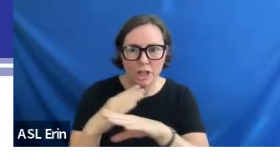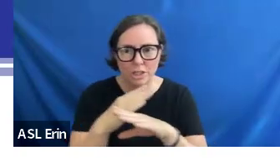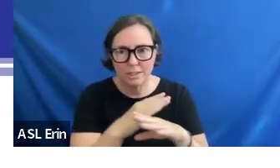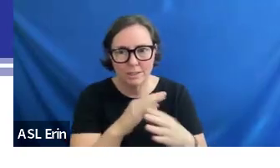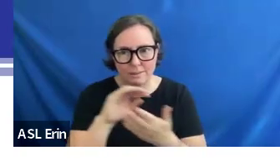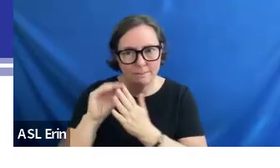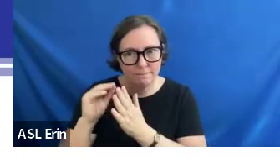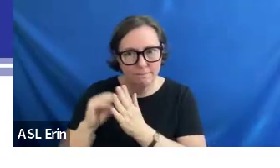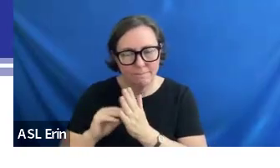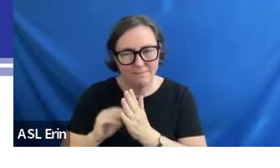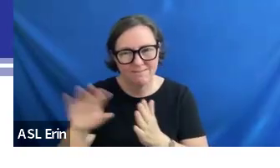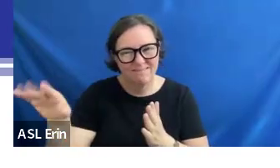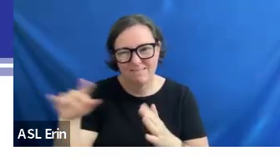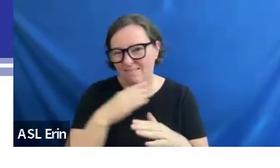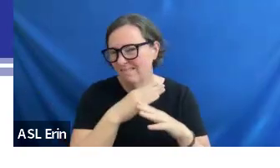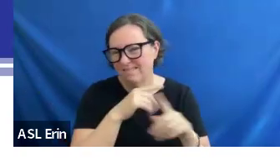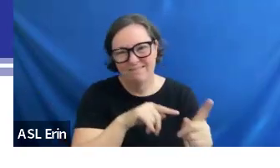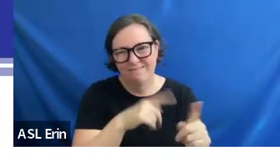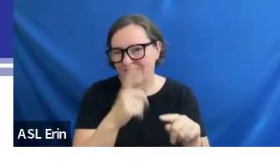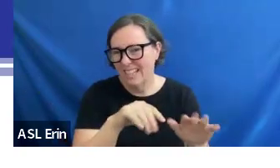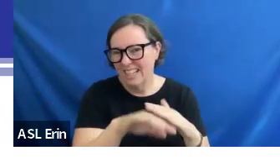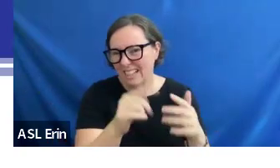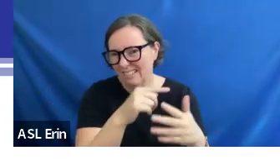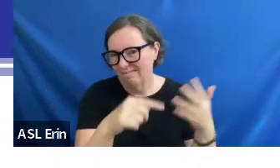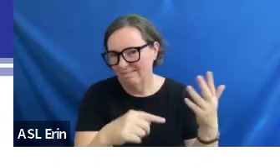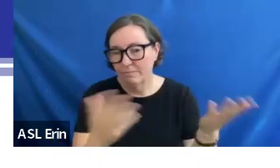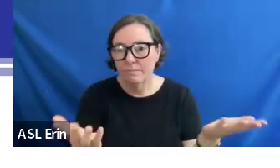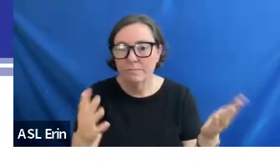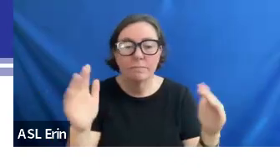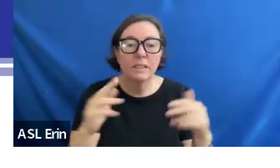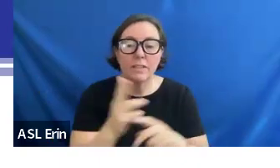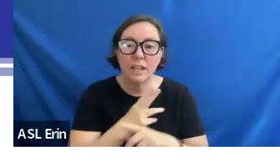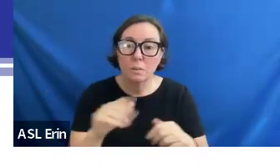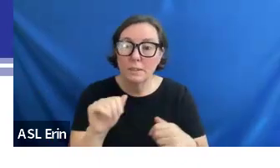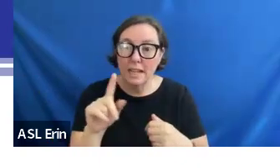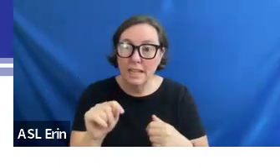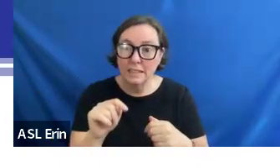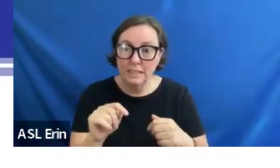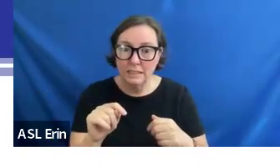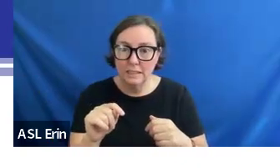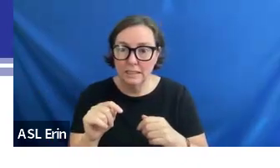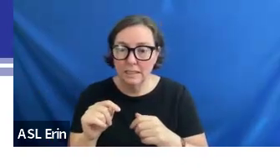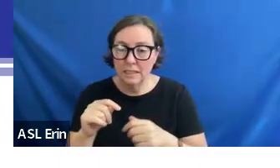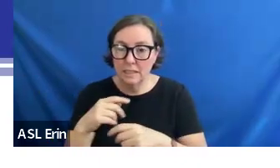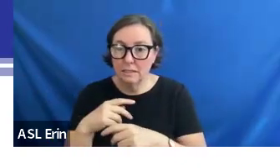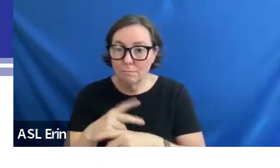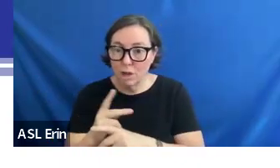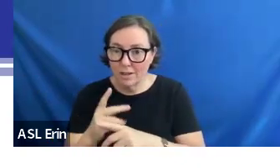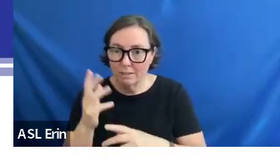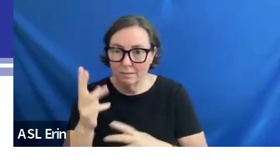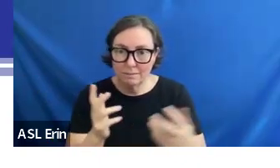They conduct testing with assistive technologies because that's a crucial part of that process.